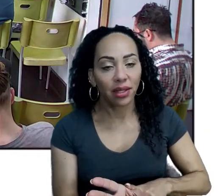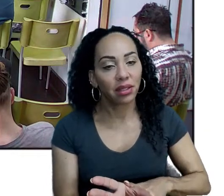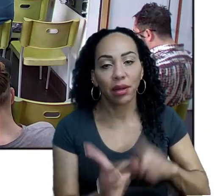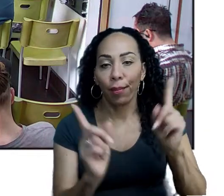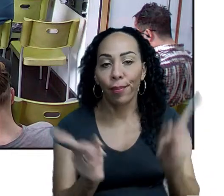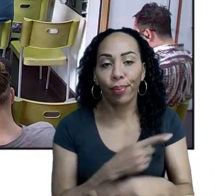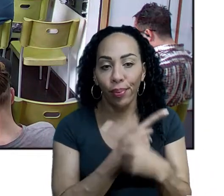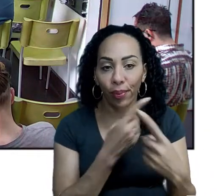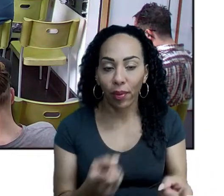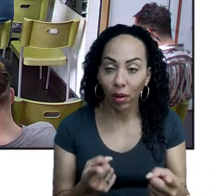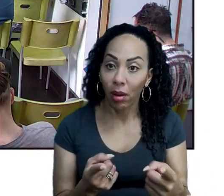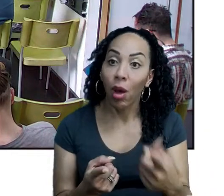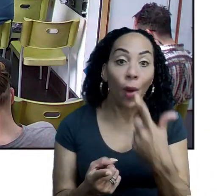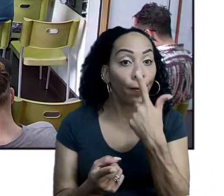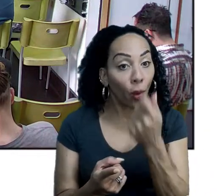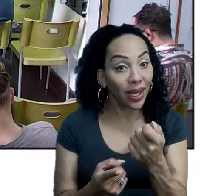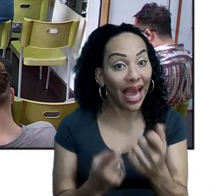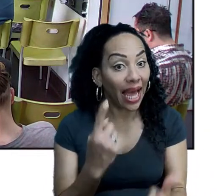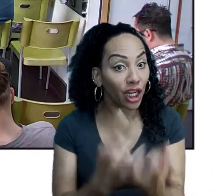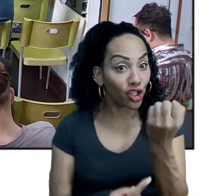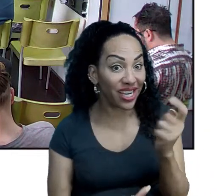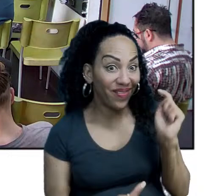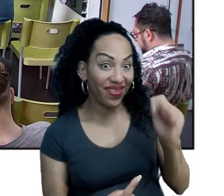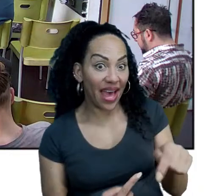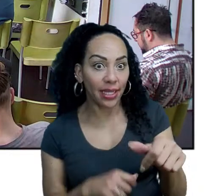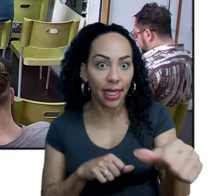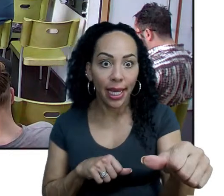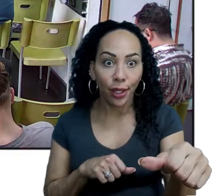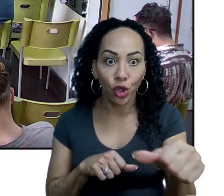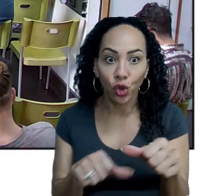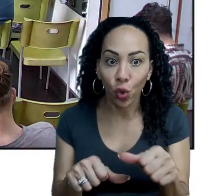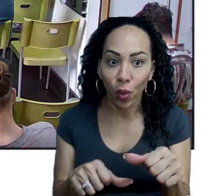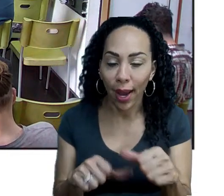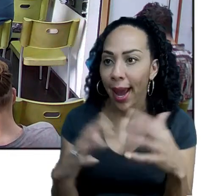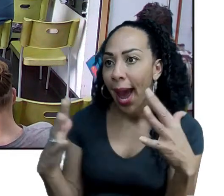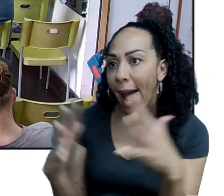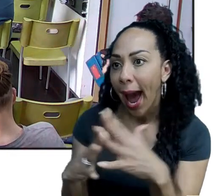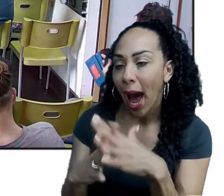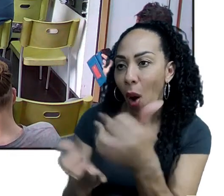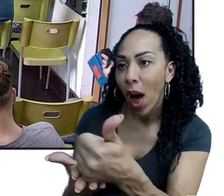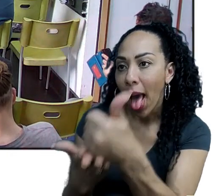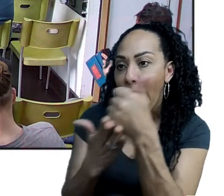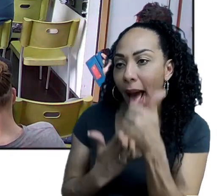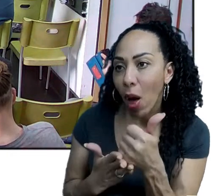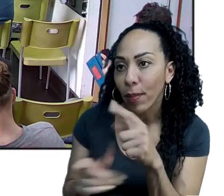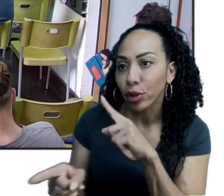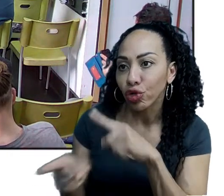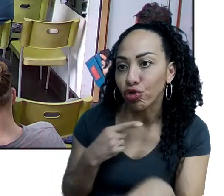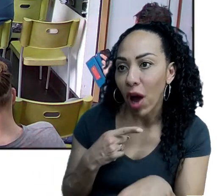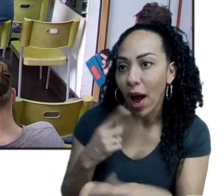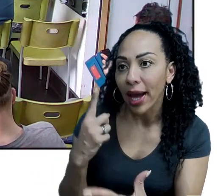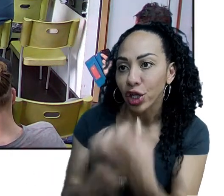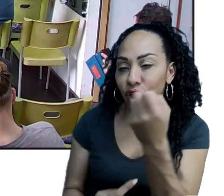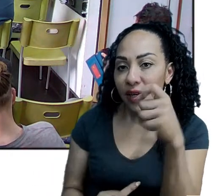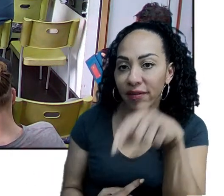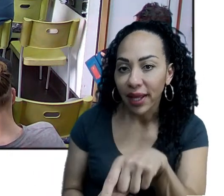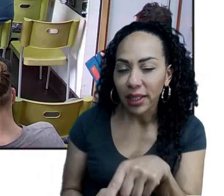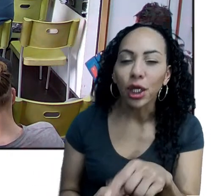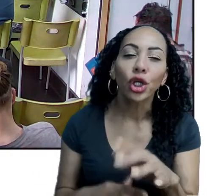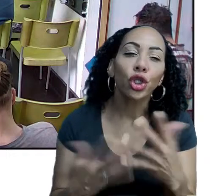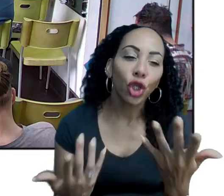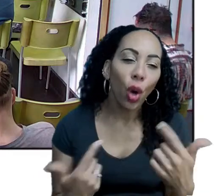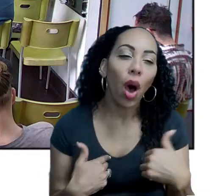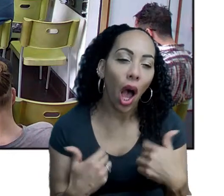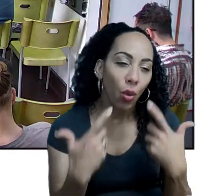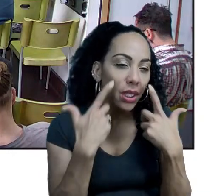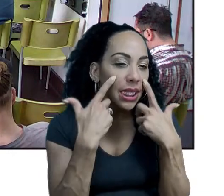that? Yeah, it is definitely a balance though. It is a really kind of important one, you know, like with my Shakespeare's Globe thing, I was careful at the end there